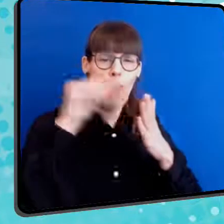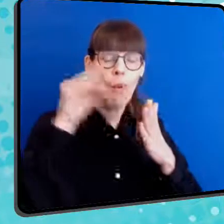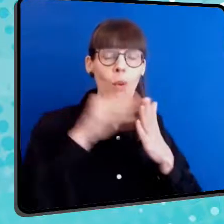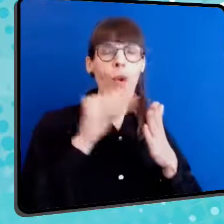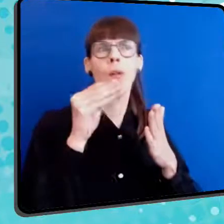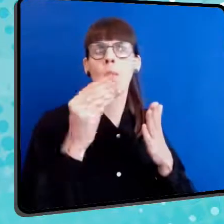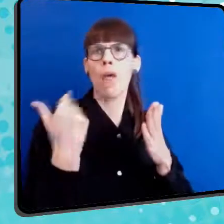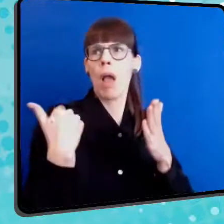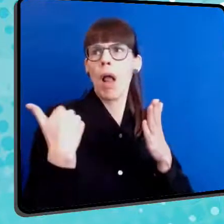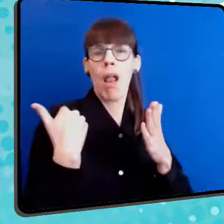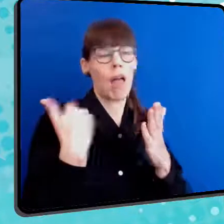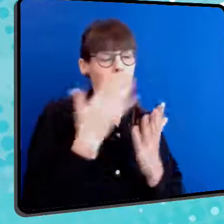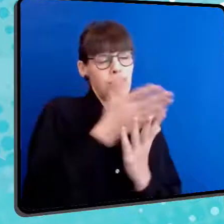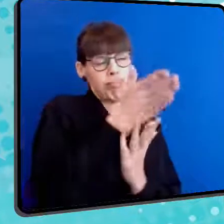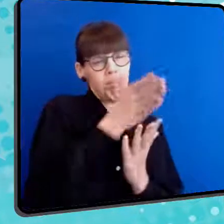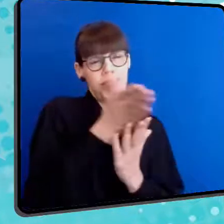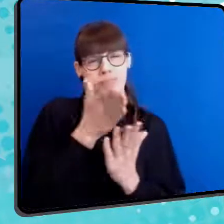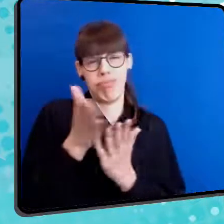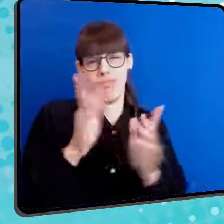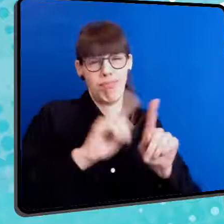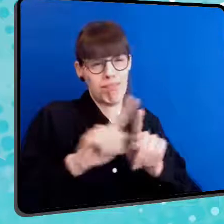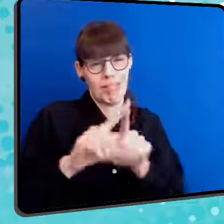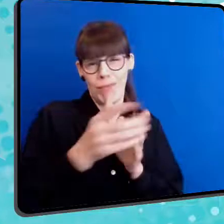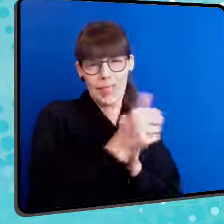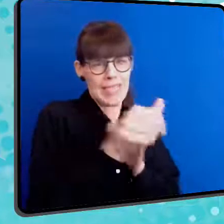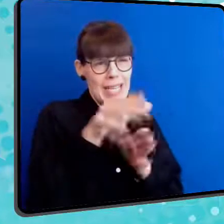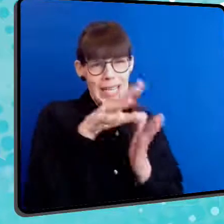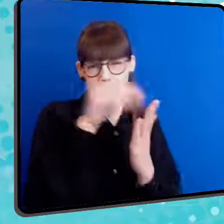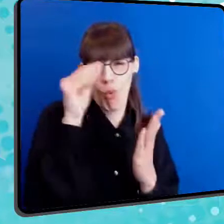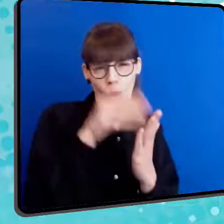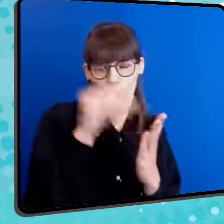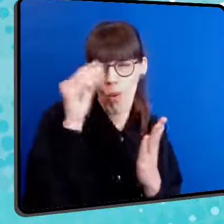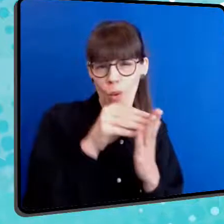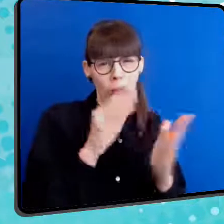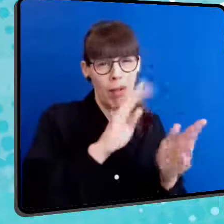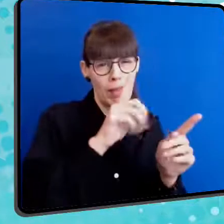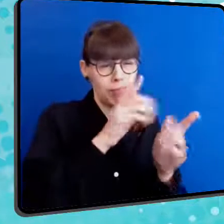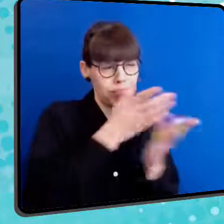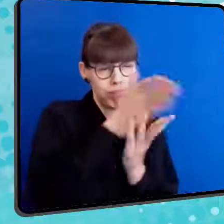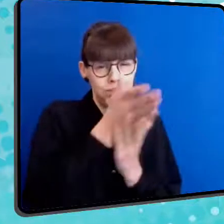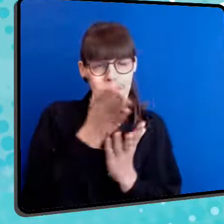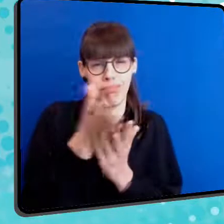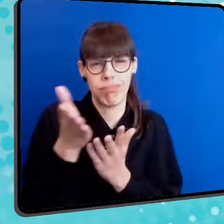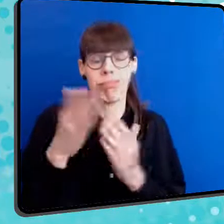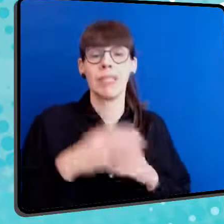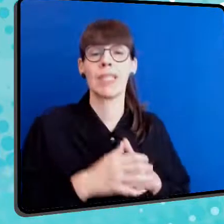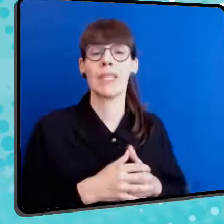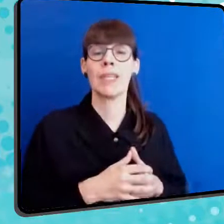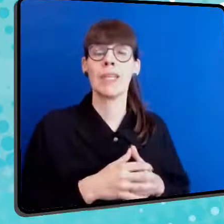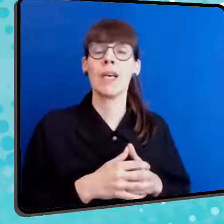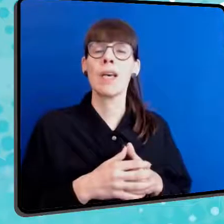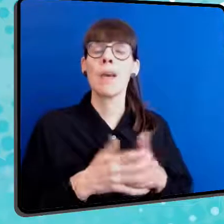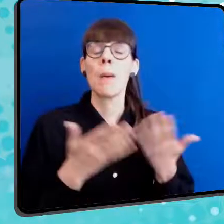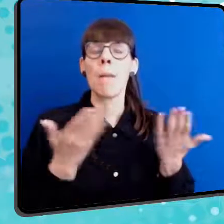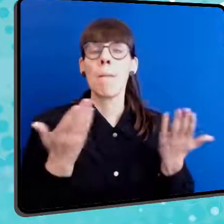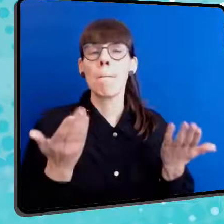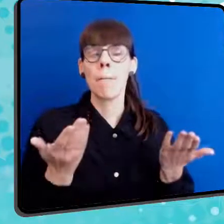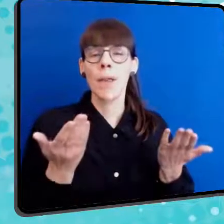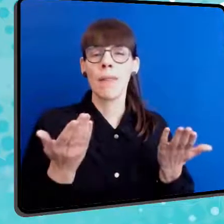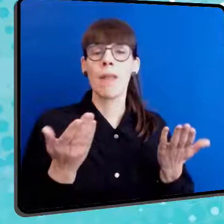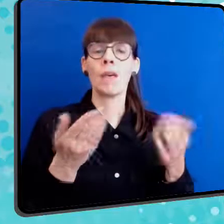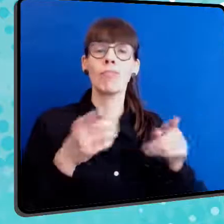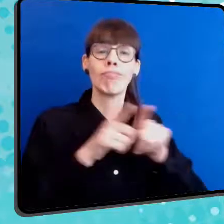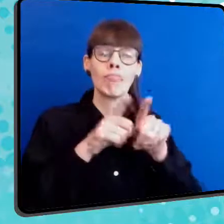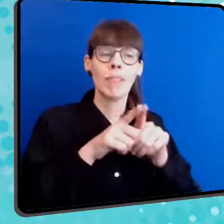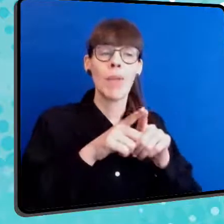its own, but we spent a lot of time really focusing around ML ops and machine learning, how you apply